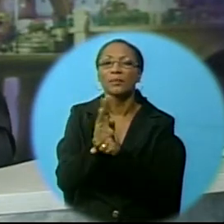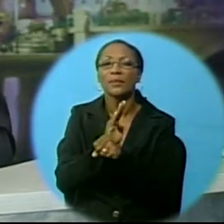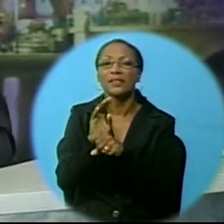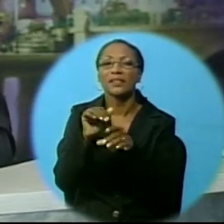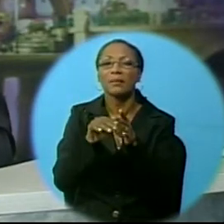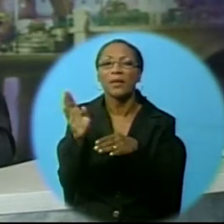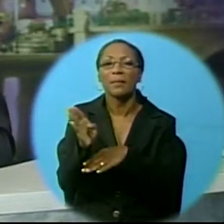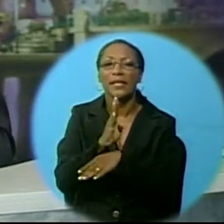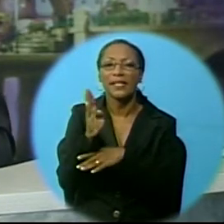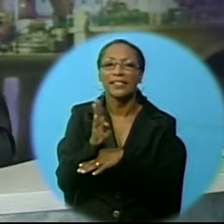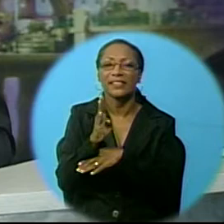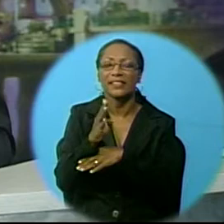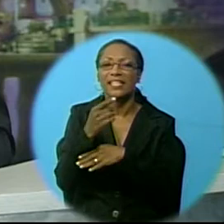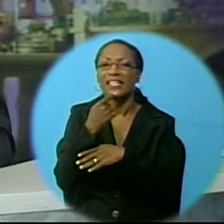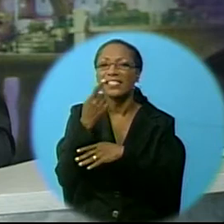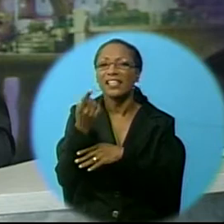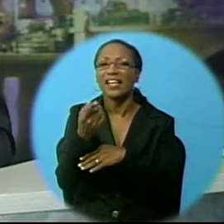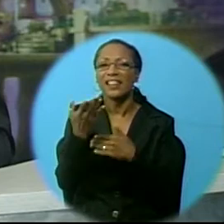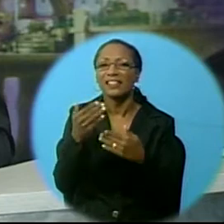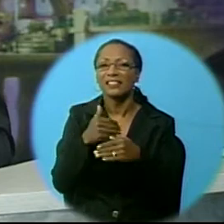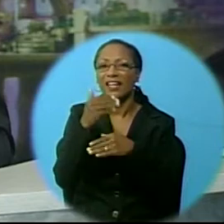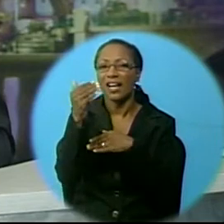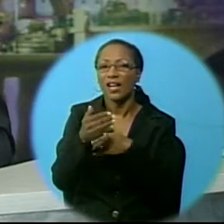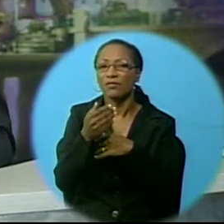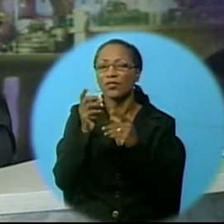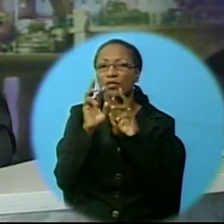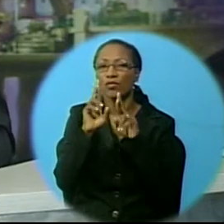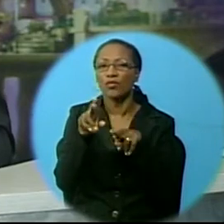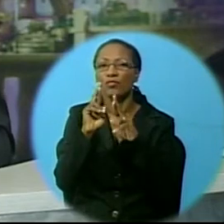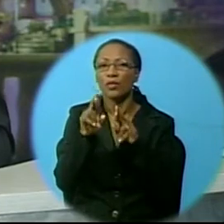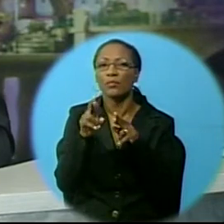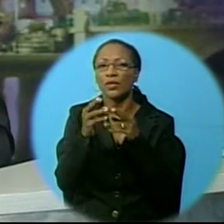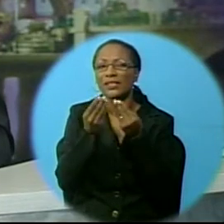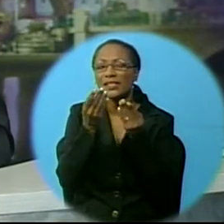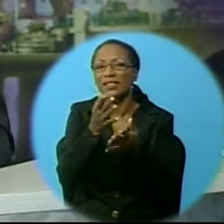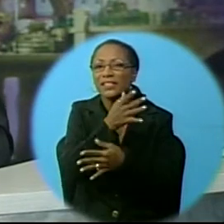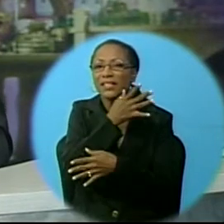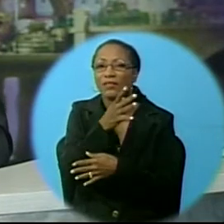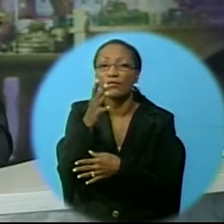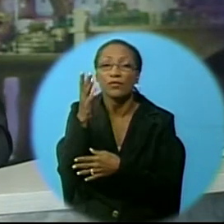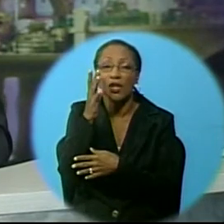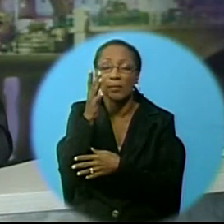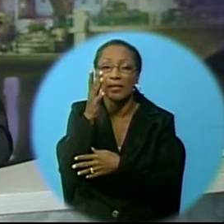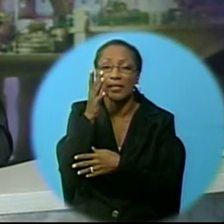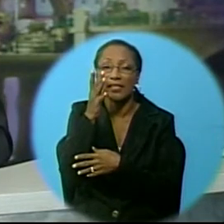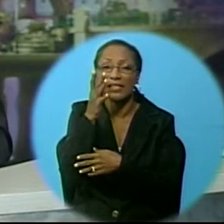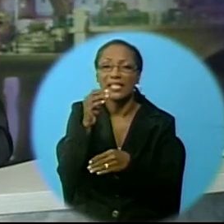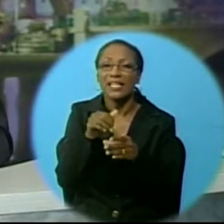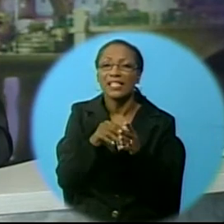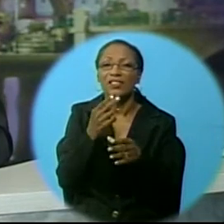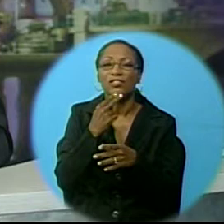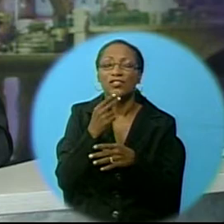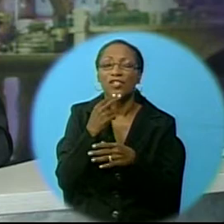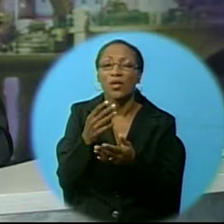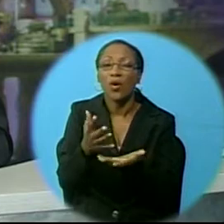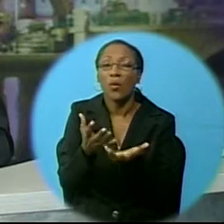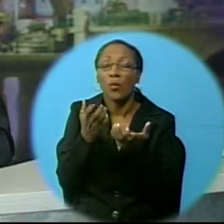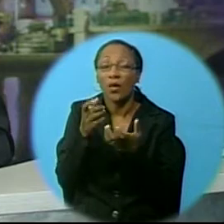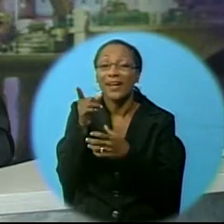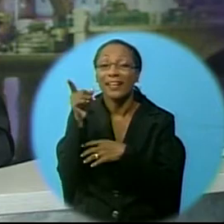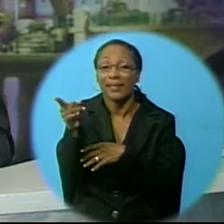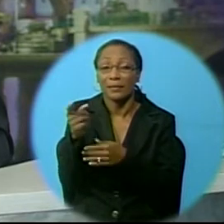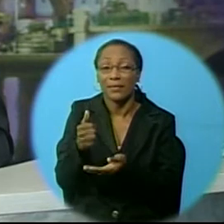in Barbados. His comments follow a media report suggesting that farmers in the sector want him to step in and help the